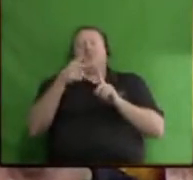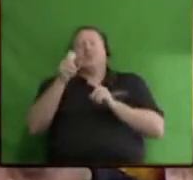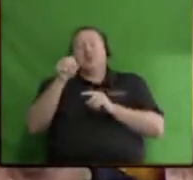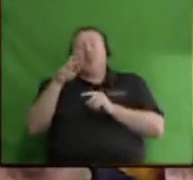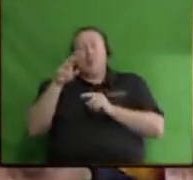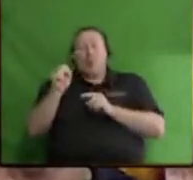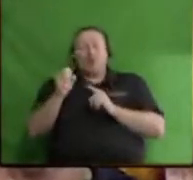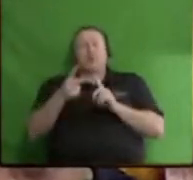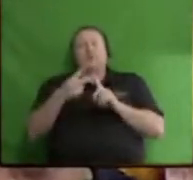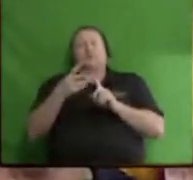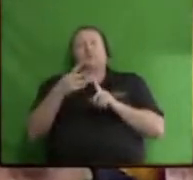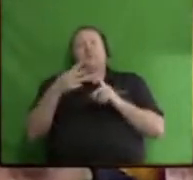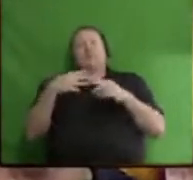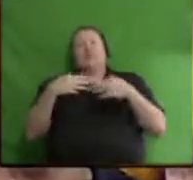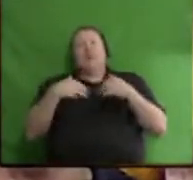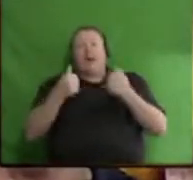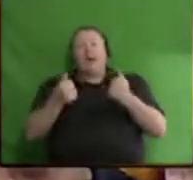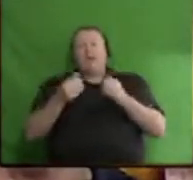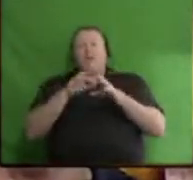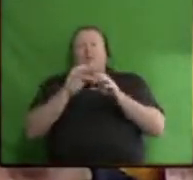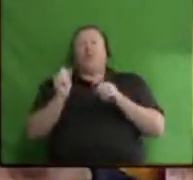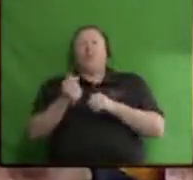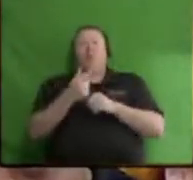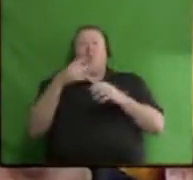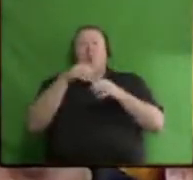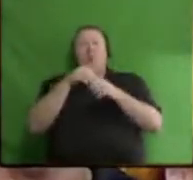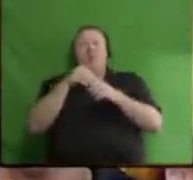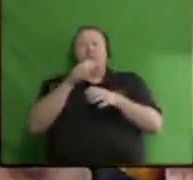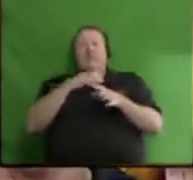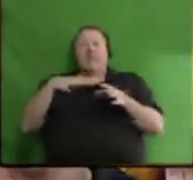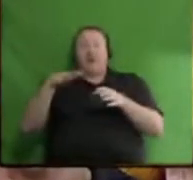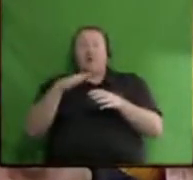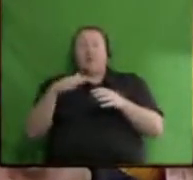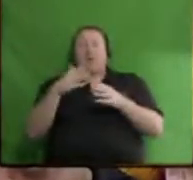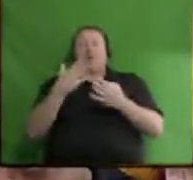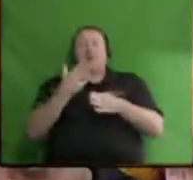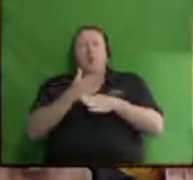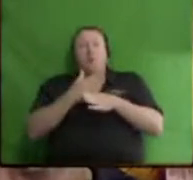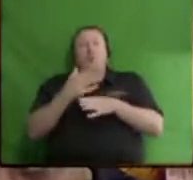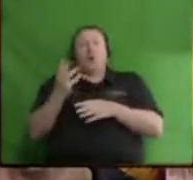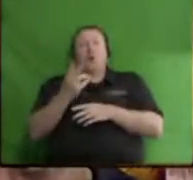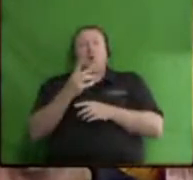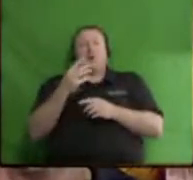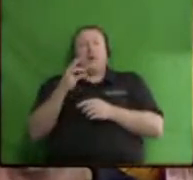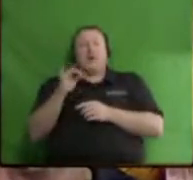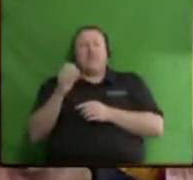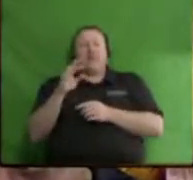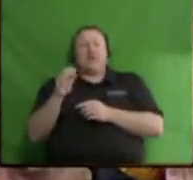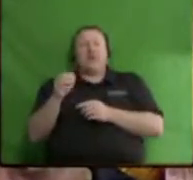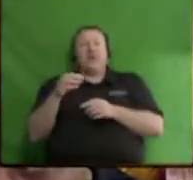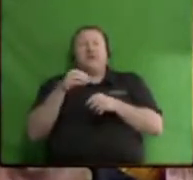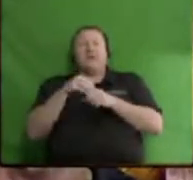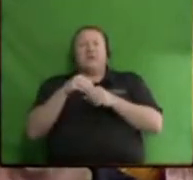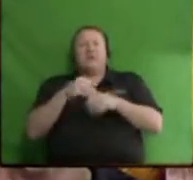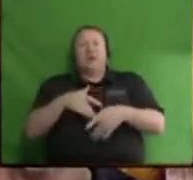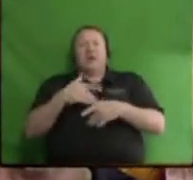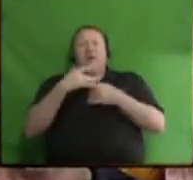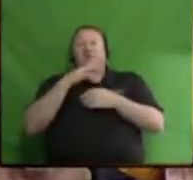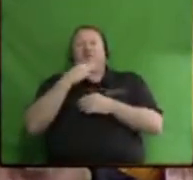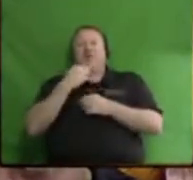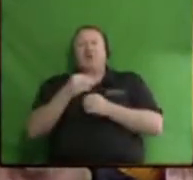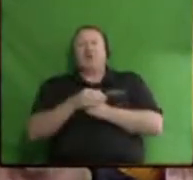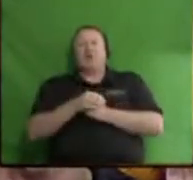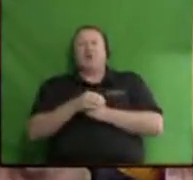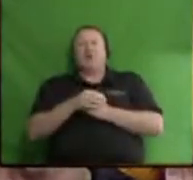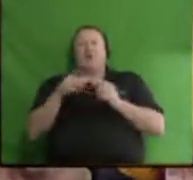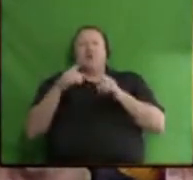Force, Health, etc., all present in the border environment, collaborating on a daily basis in real life. But there wasn't